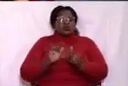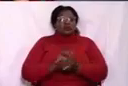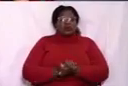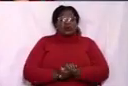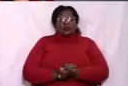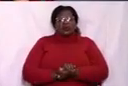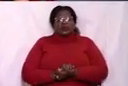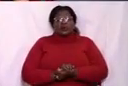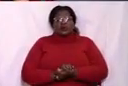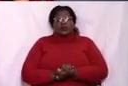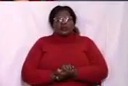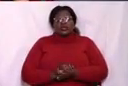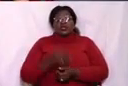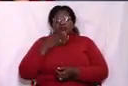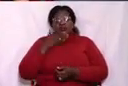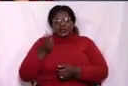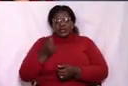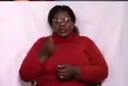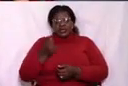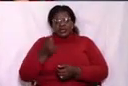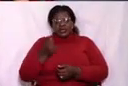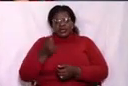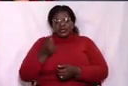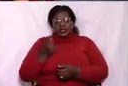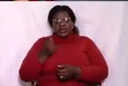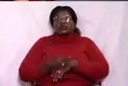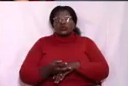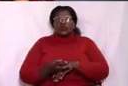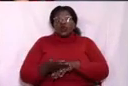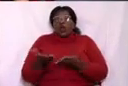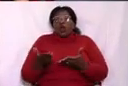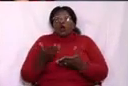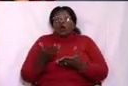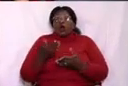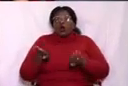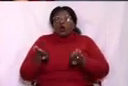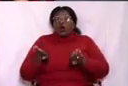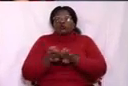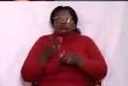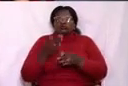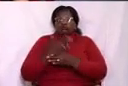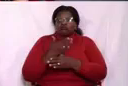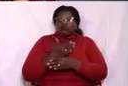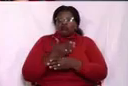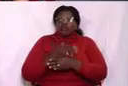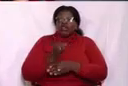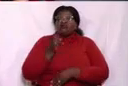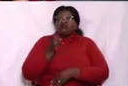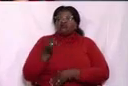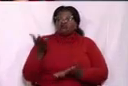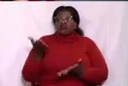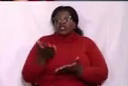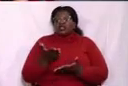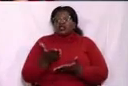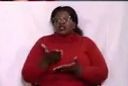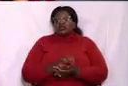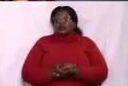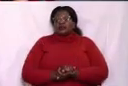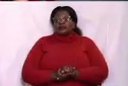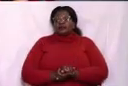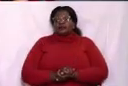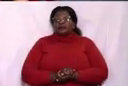I prefer losing a customer than doing a bad job or not delivering. That's good to hear. Yeah. Excellent.